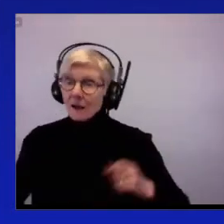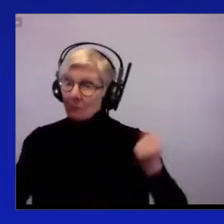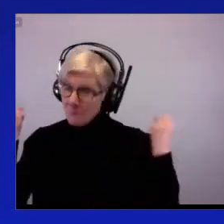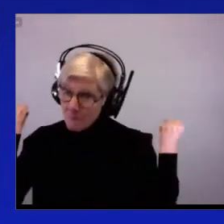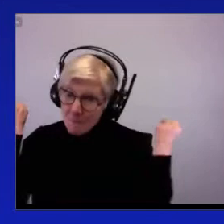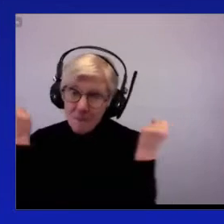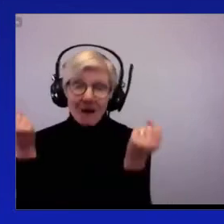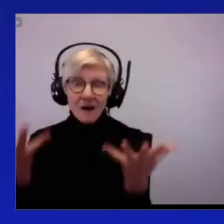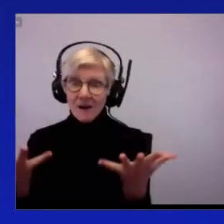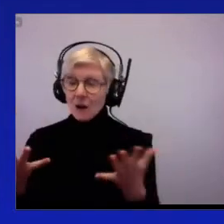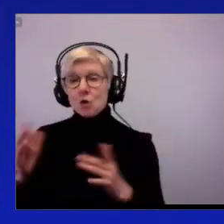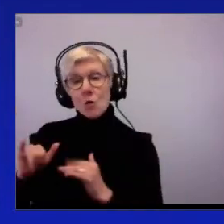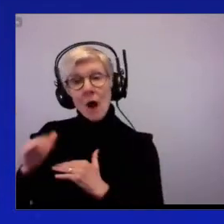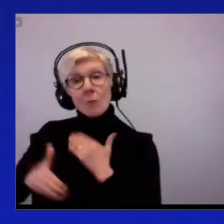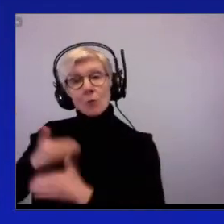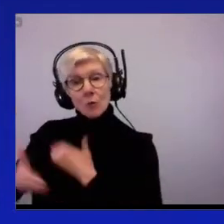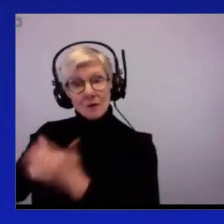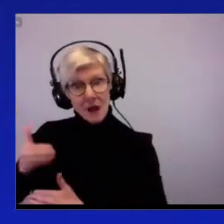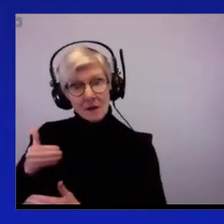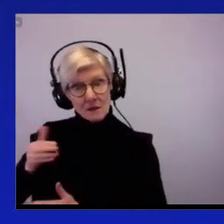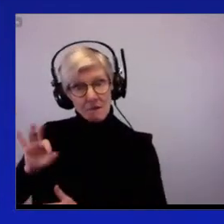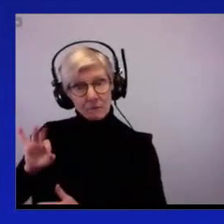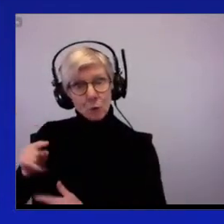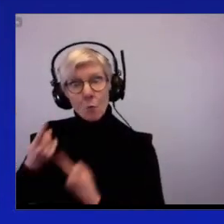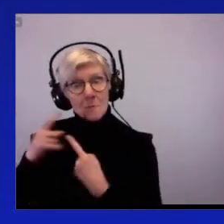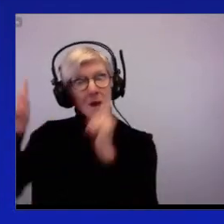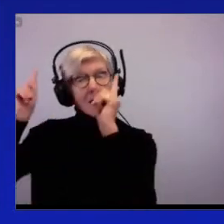those practices, and